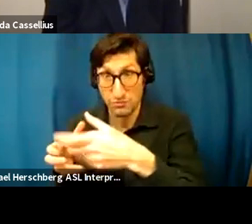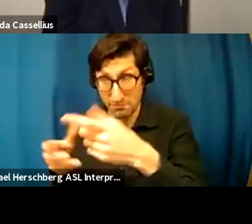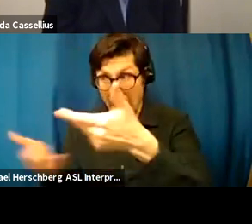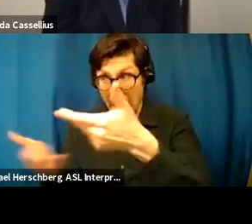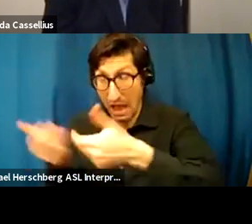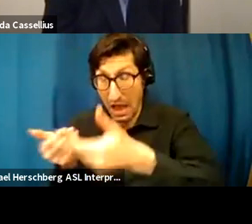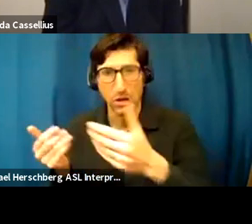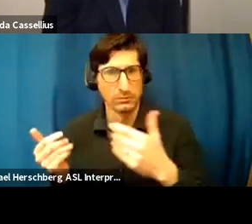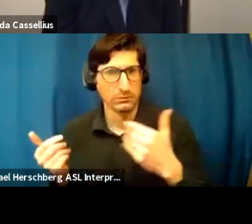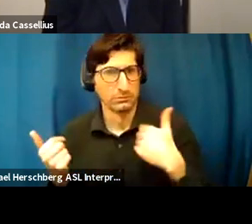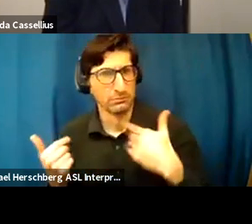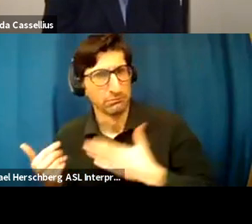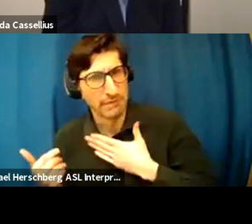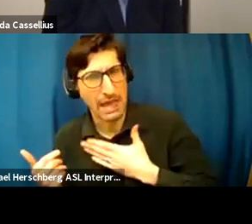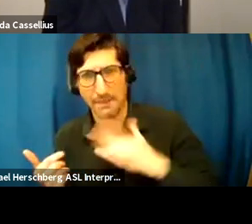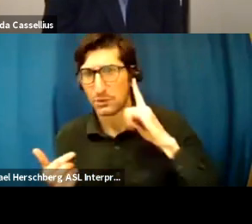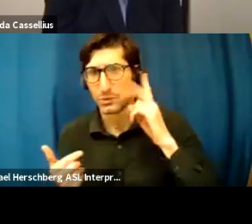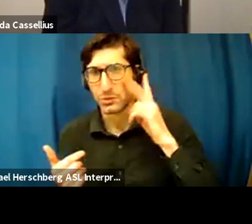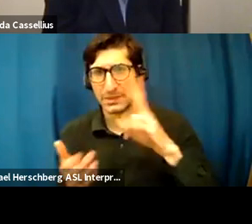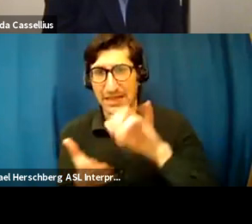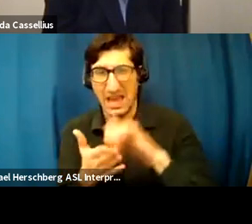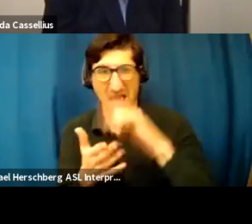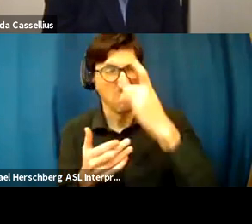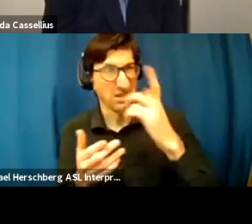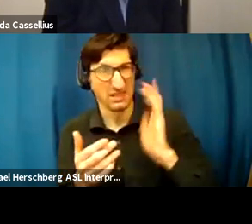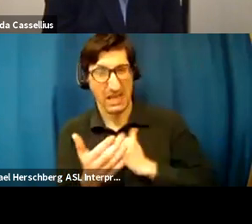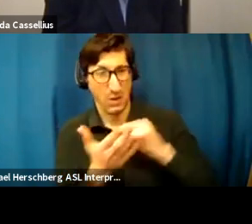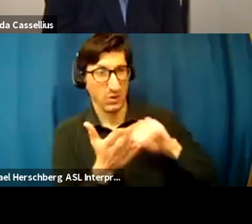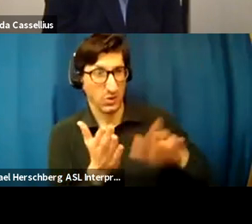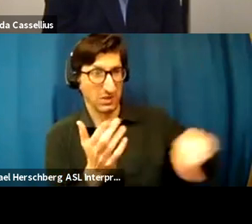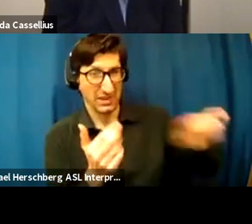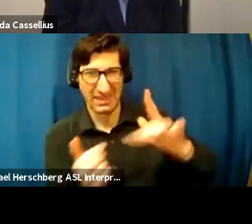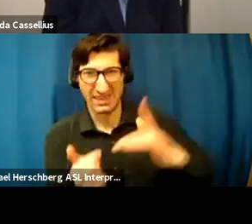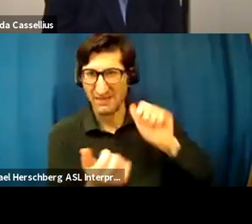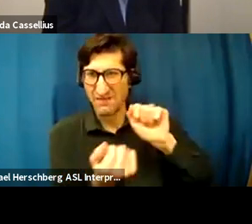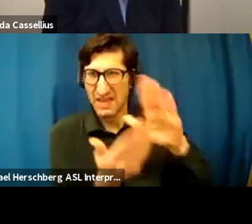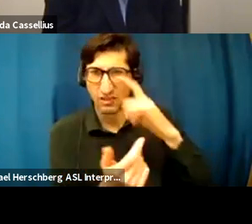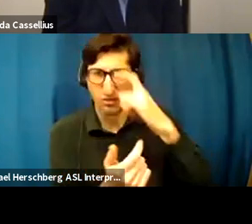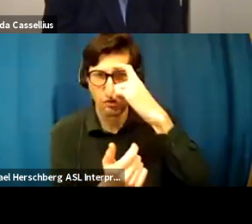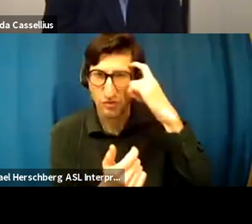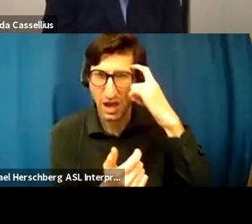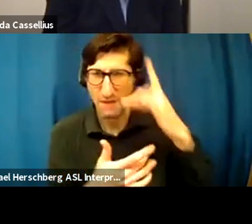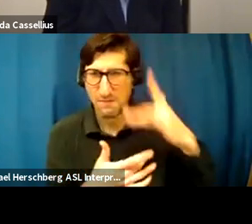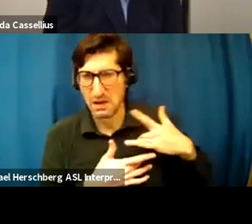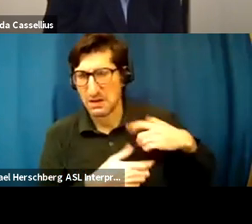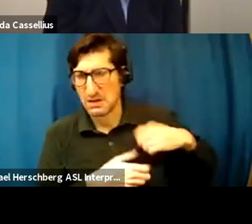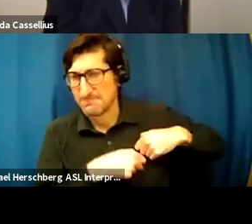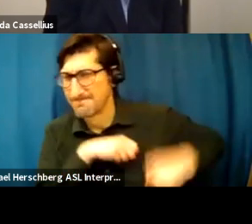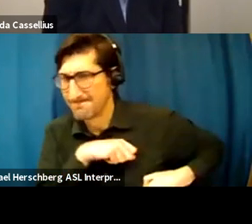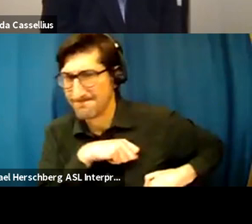of the trauma and devastation, you know, that our students have faced, are facing. And as we've